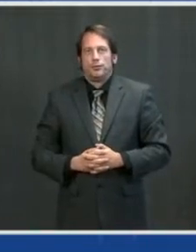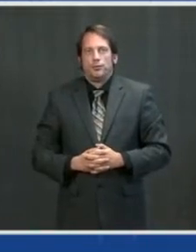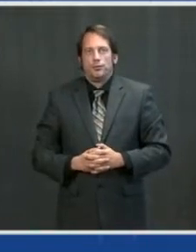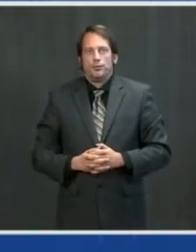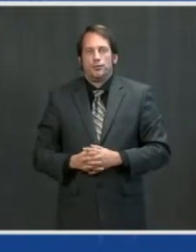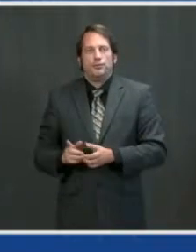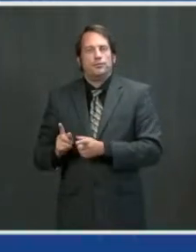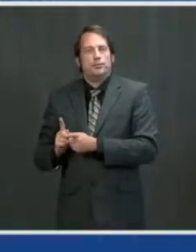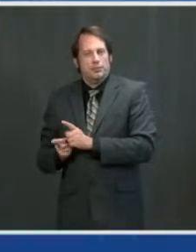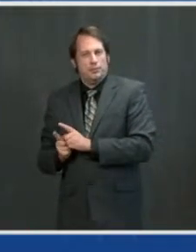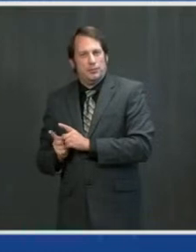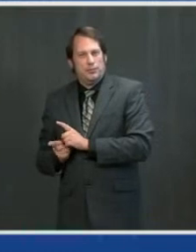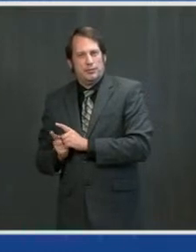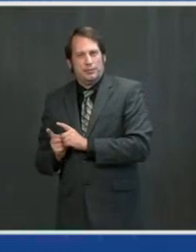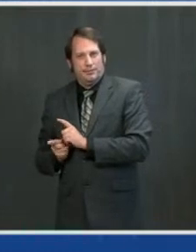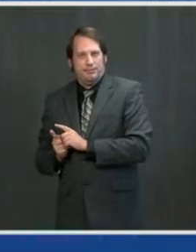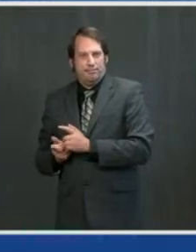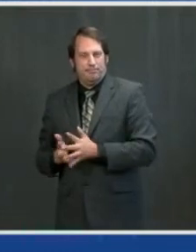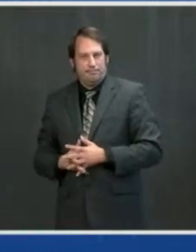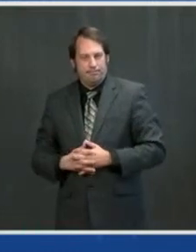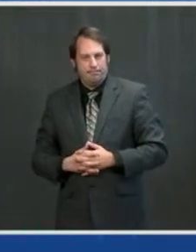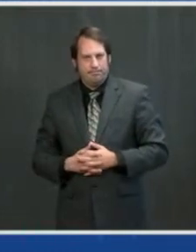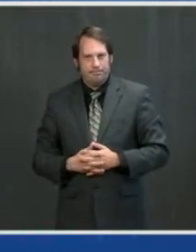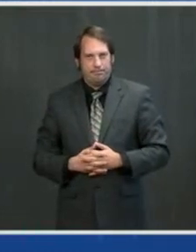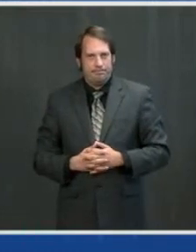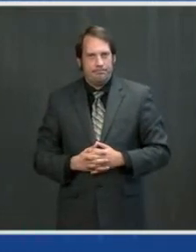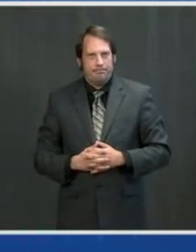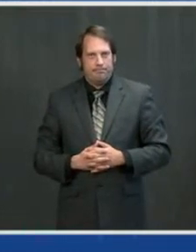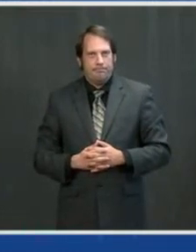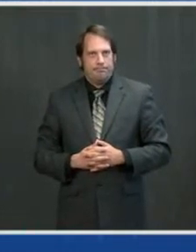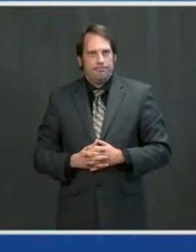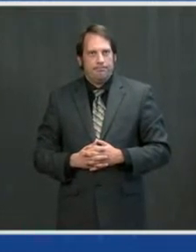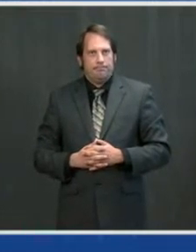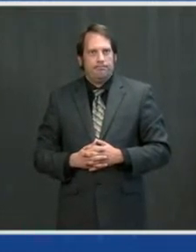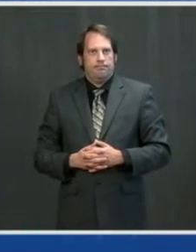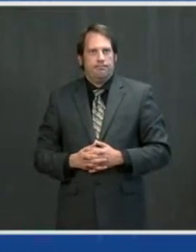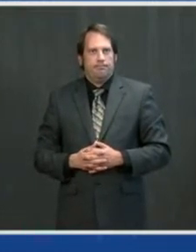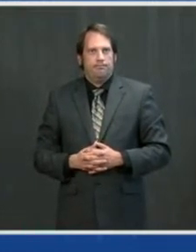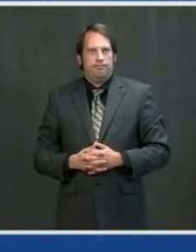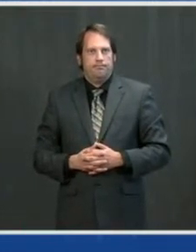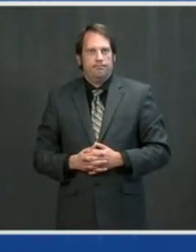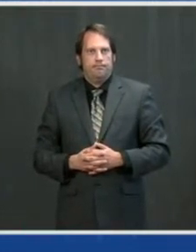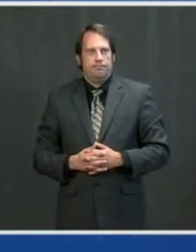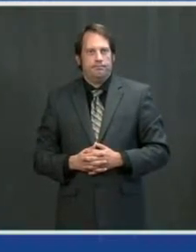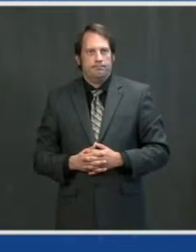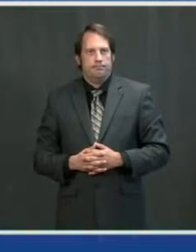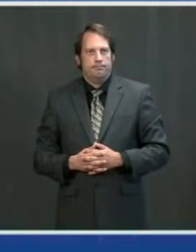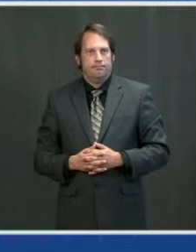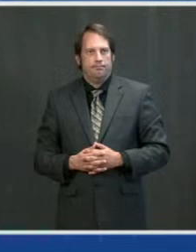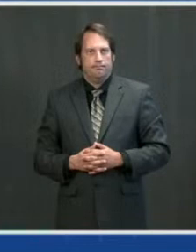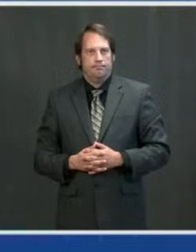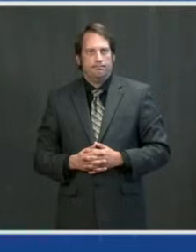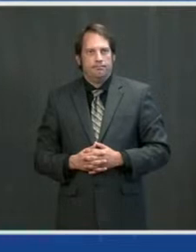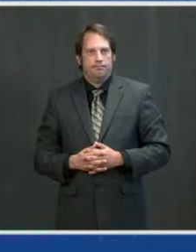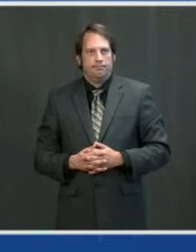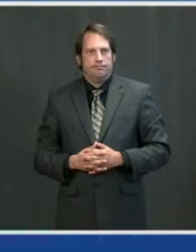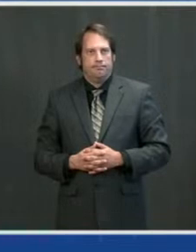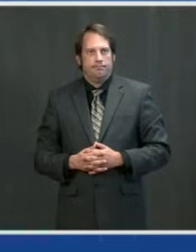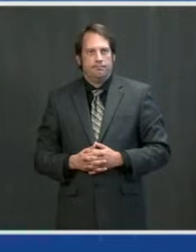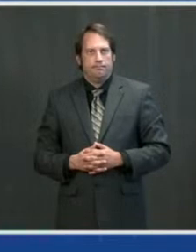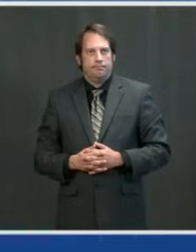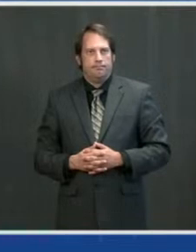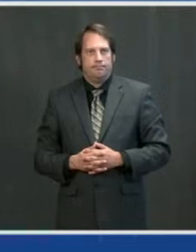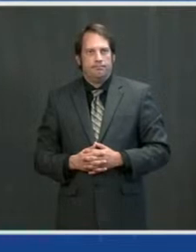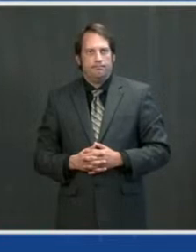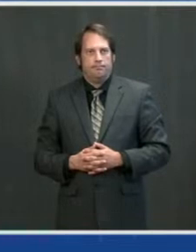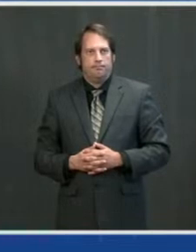energy. Under these initiatives, I wish to give impetus to